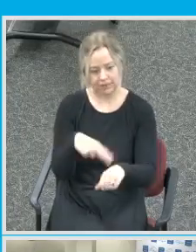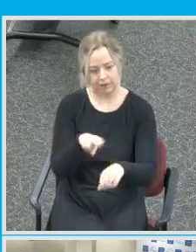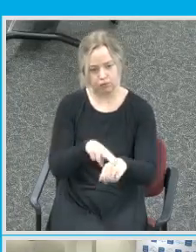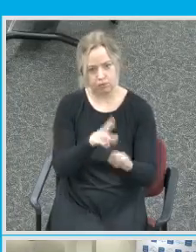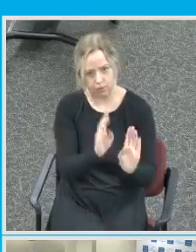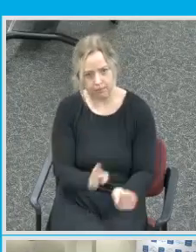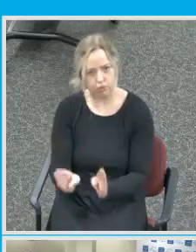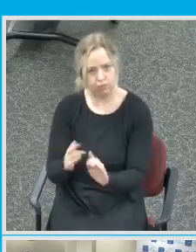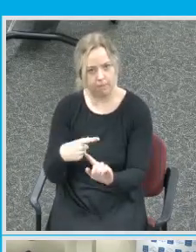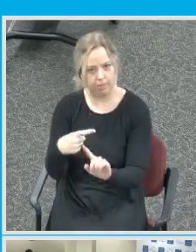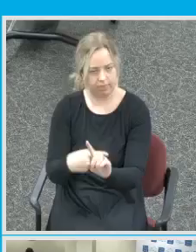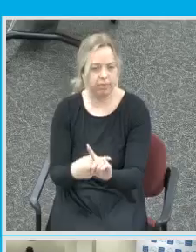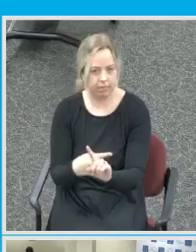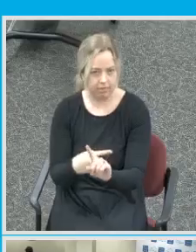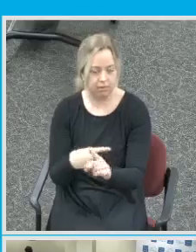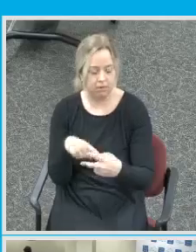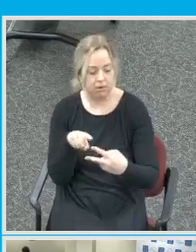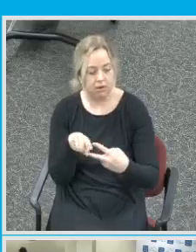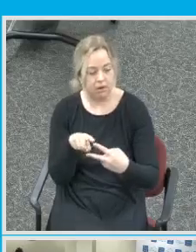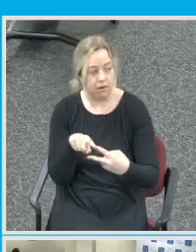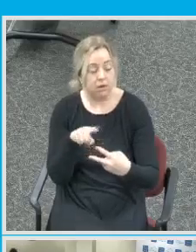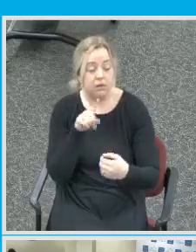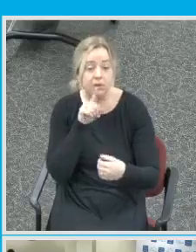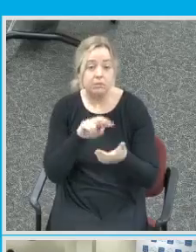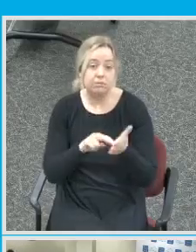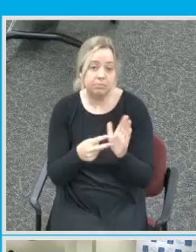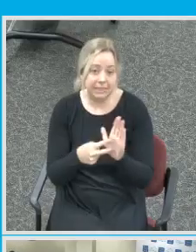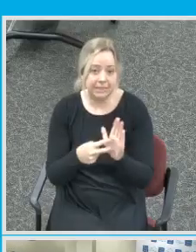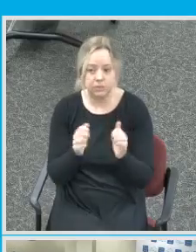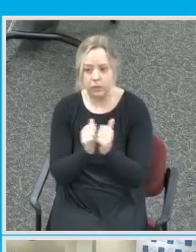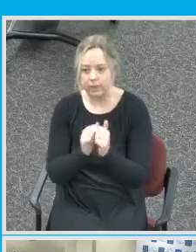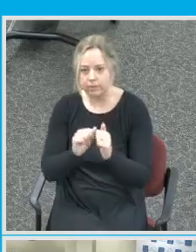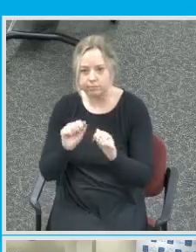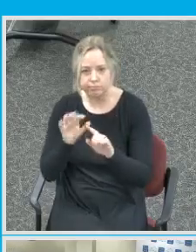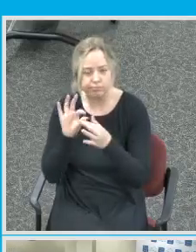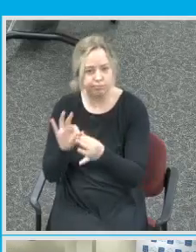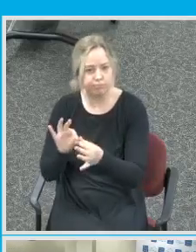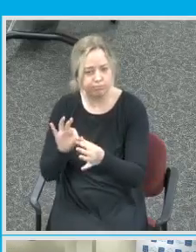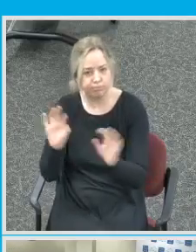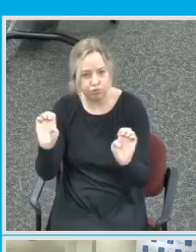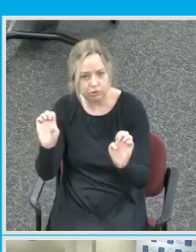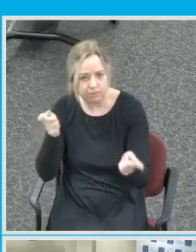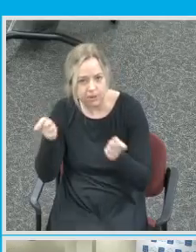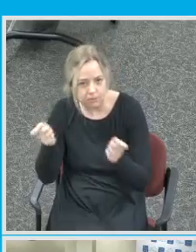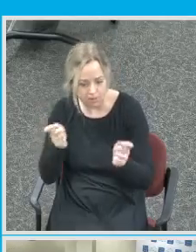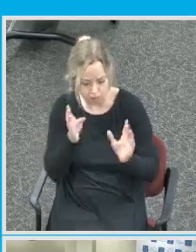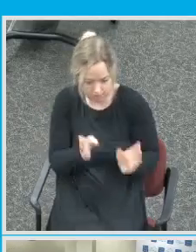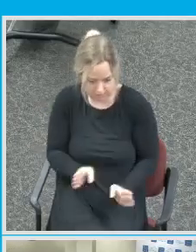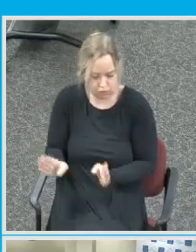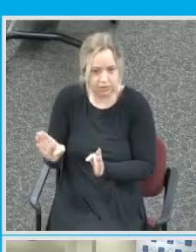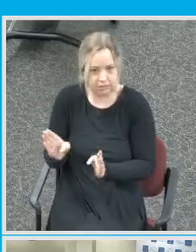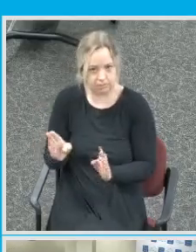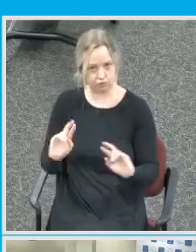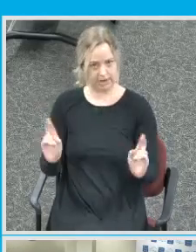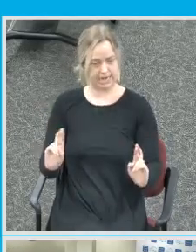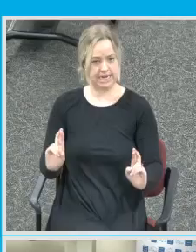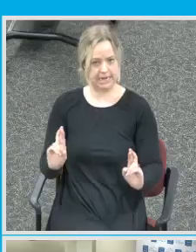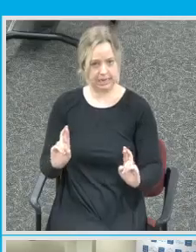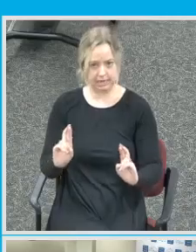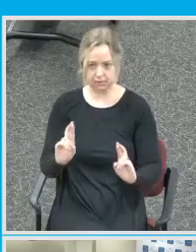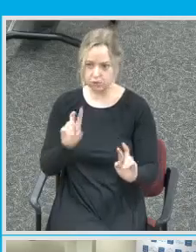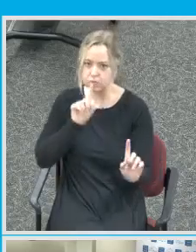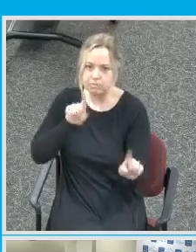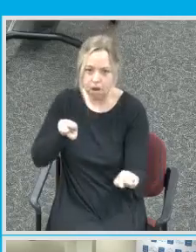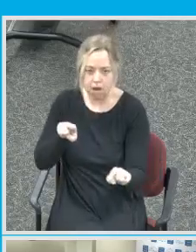Preparedness Month. Whereas preparedness within the field of emergency management can best be defined as a state of readiness to respond